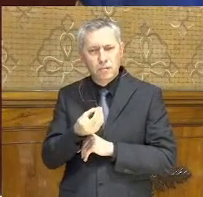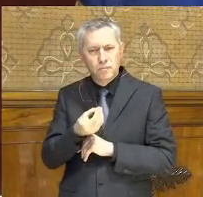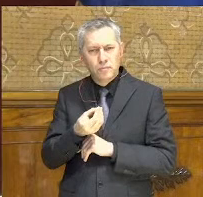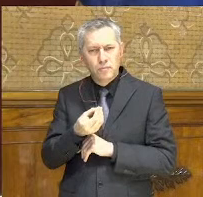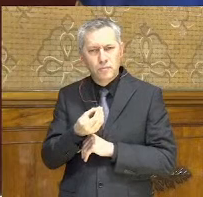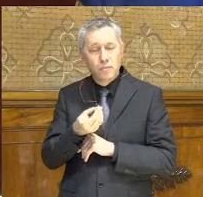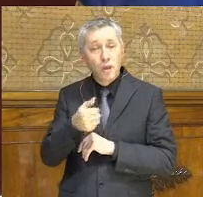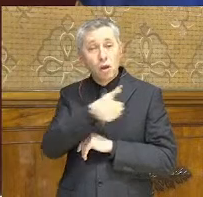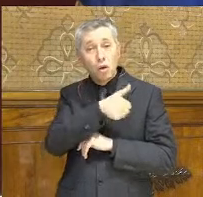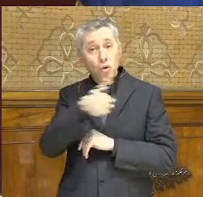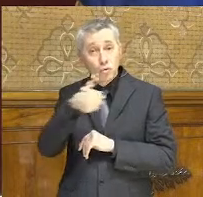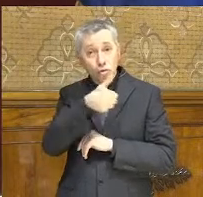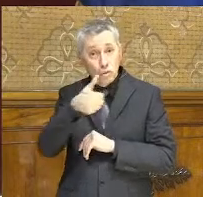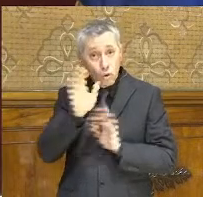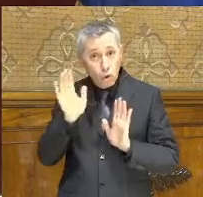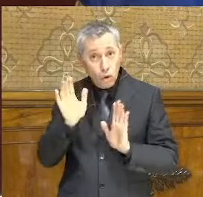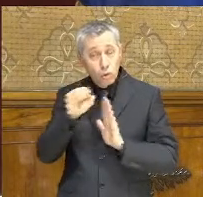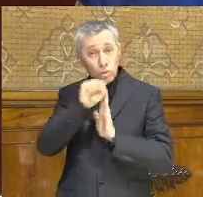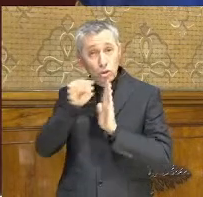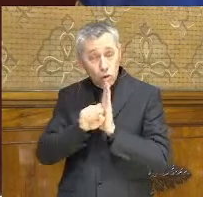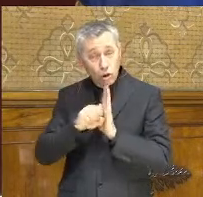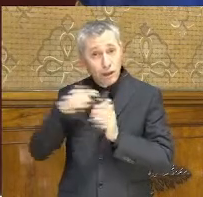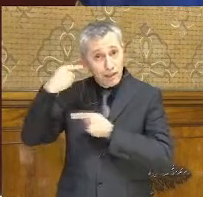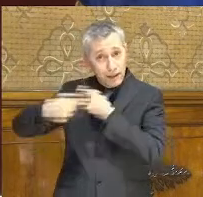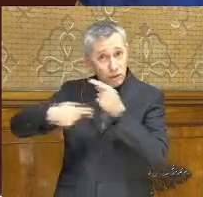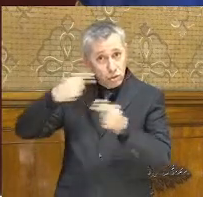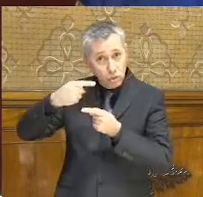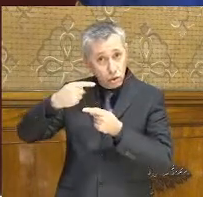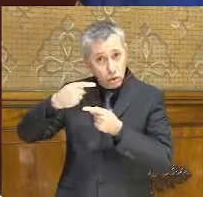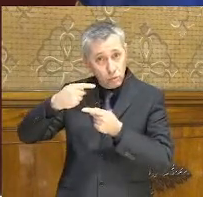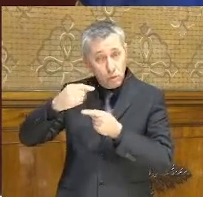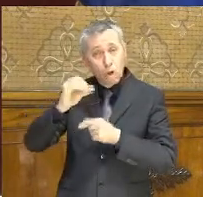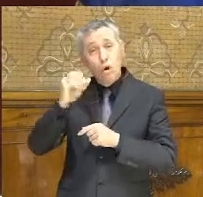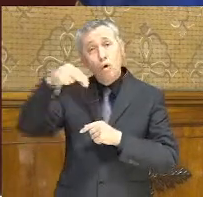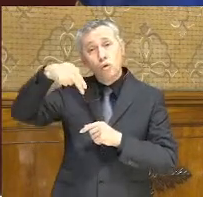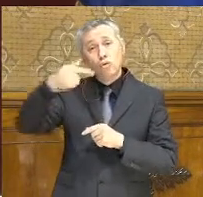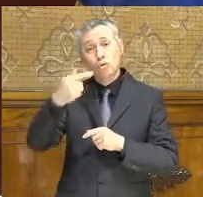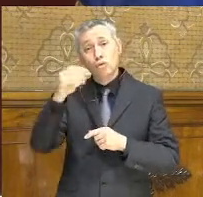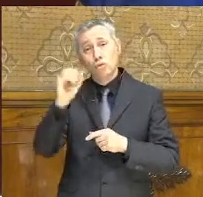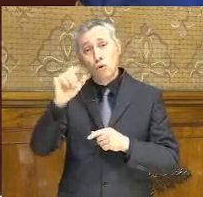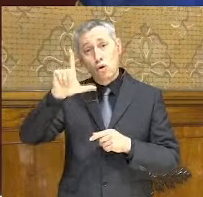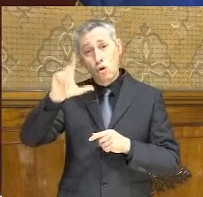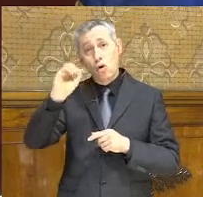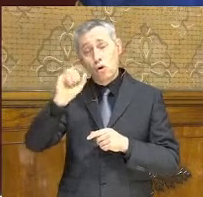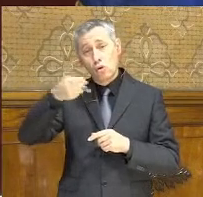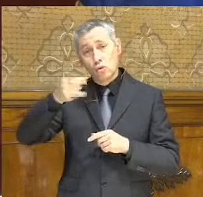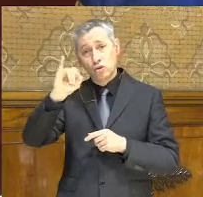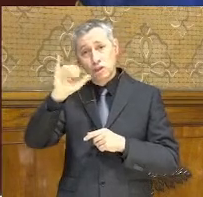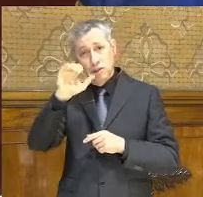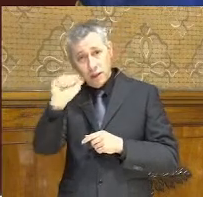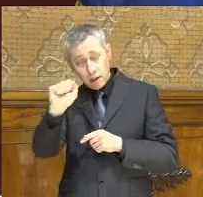history or tradition. The ontology of the present is what the moment of being